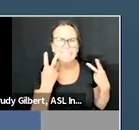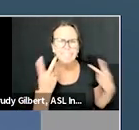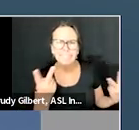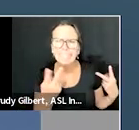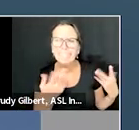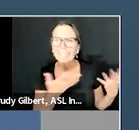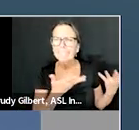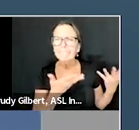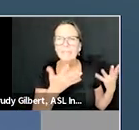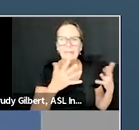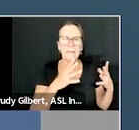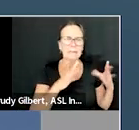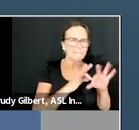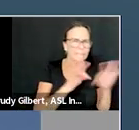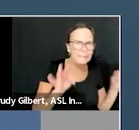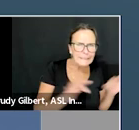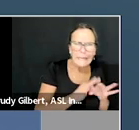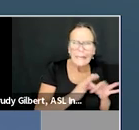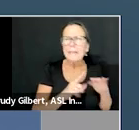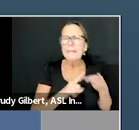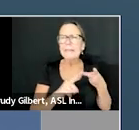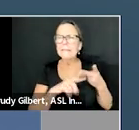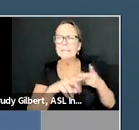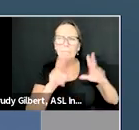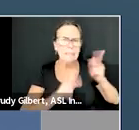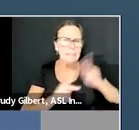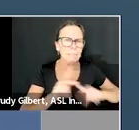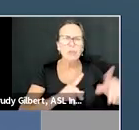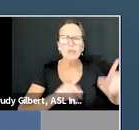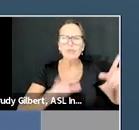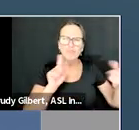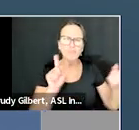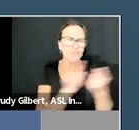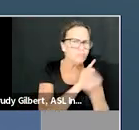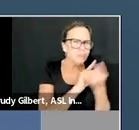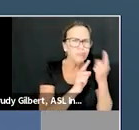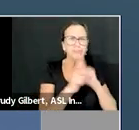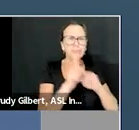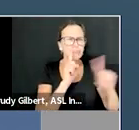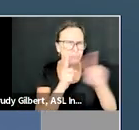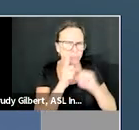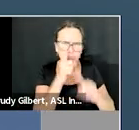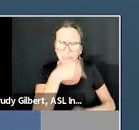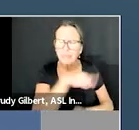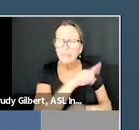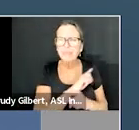to the facilities, to the people that are there, talk to people,